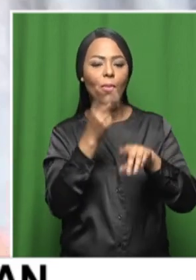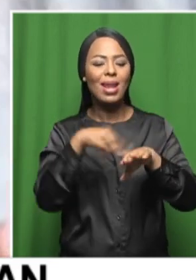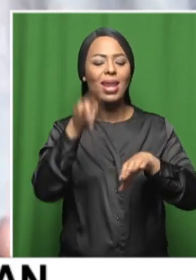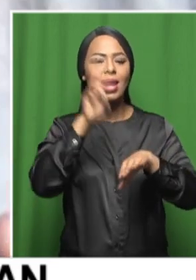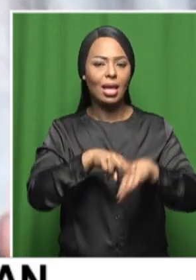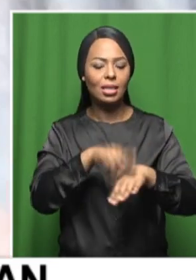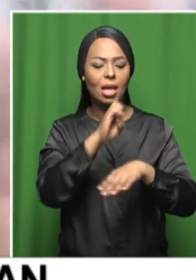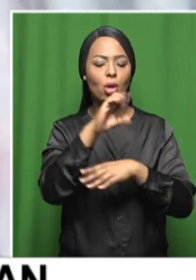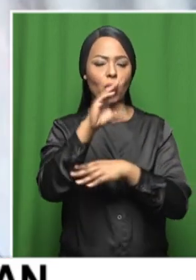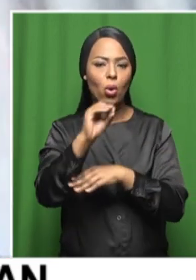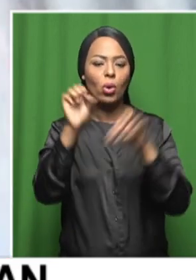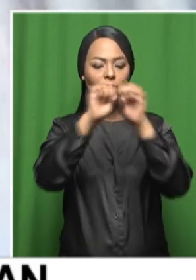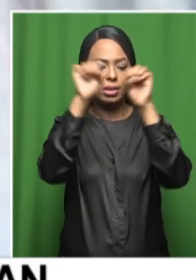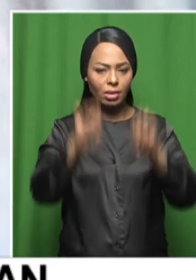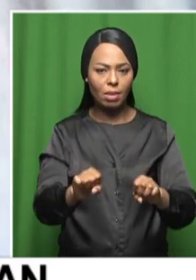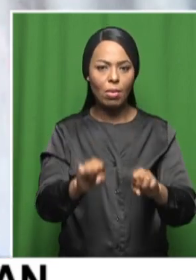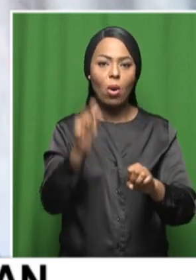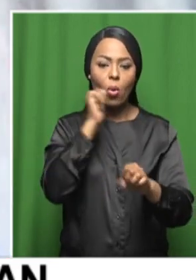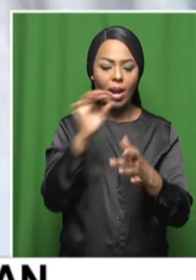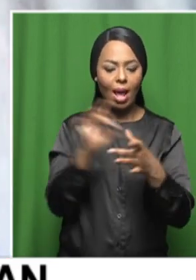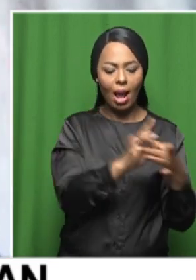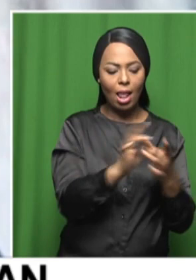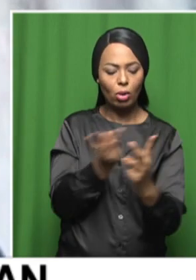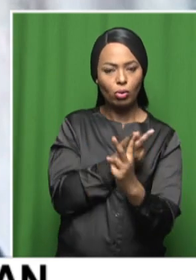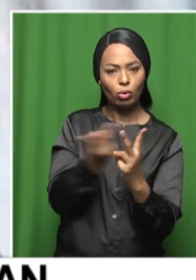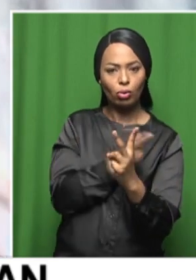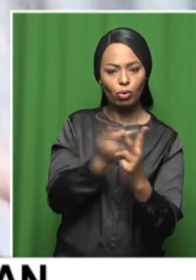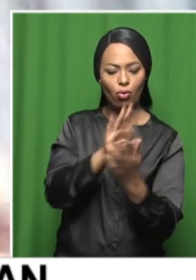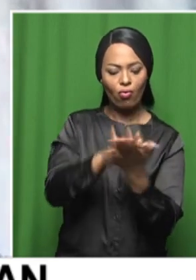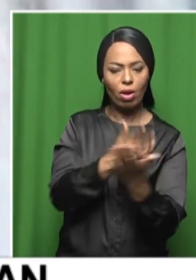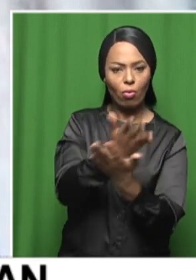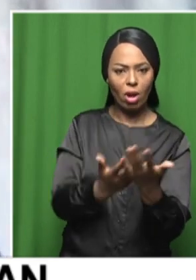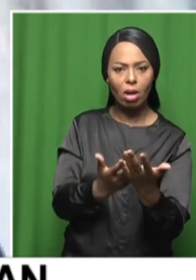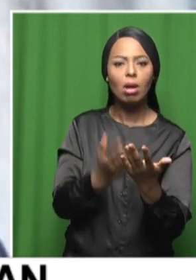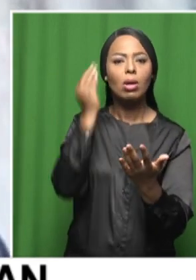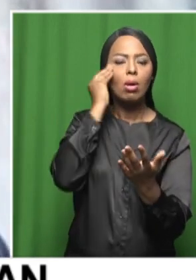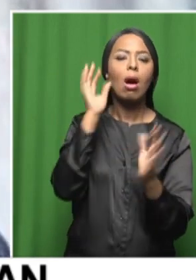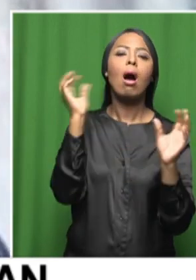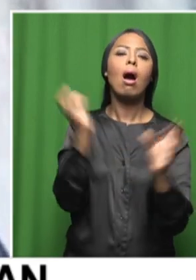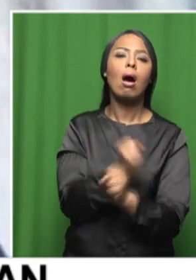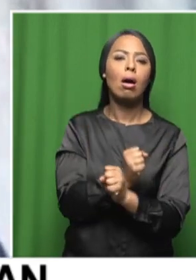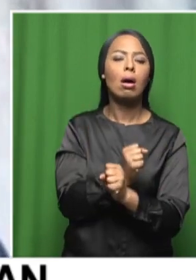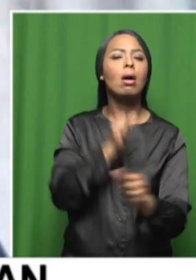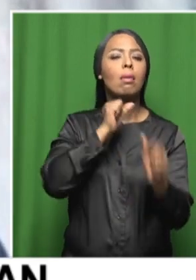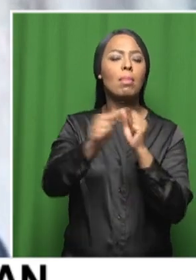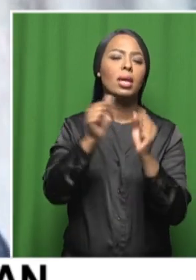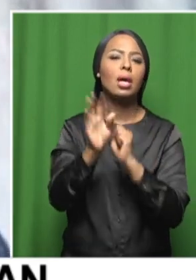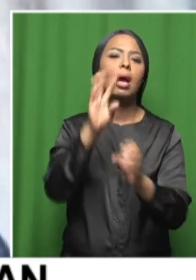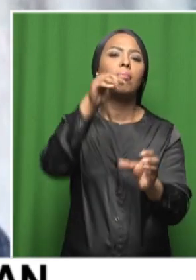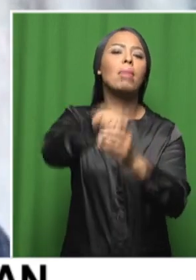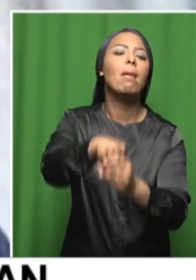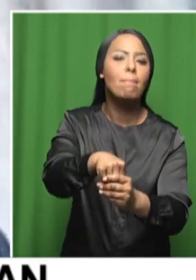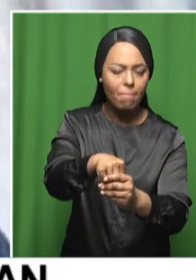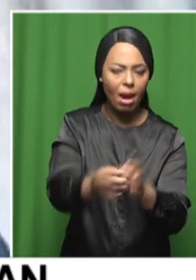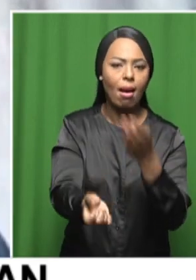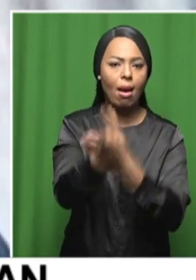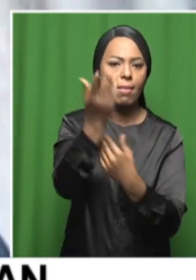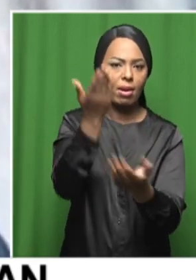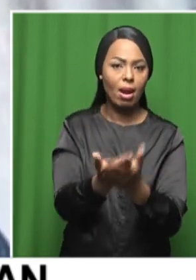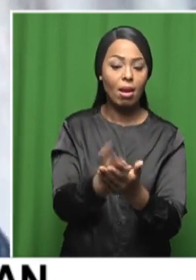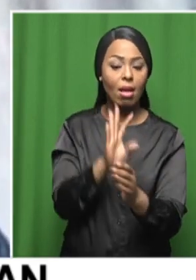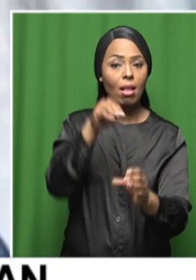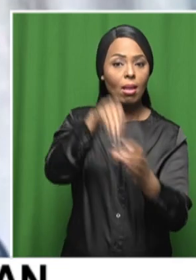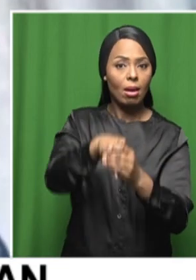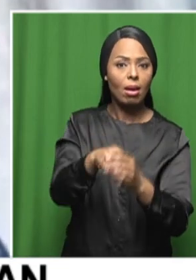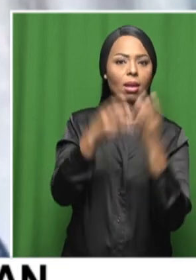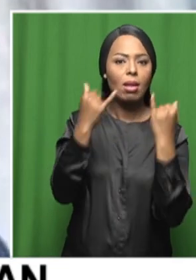And as we align these two frameworks, we know we are moving towards better inclusion. So again, inclusion for